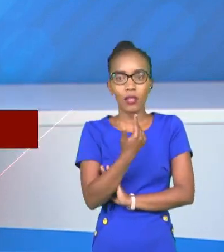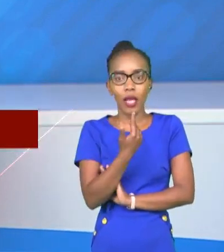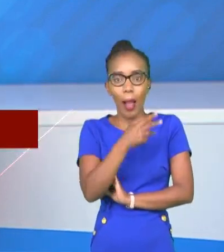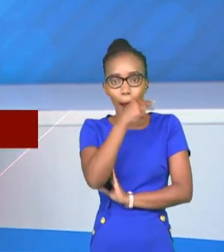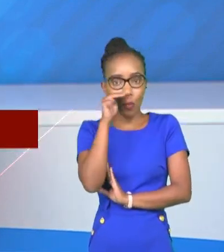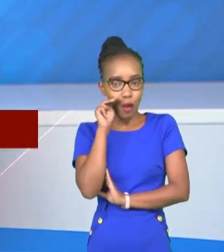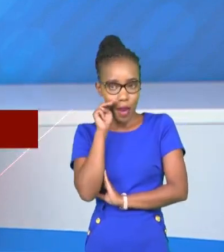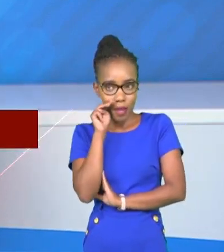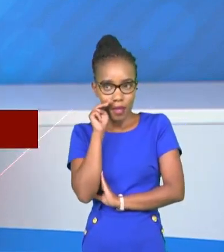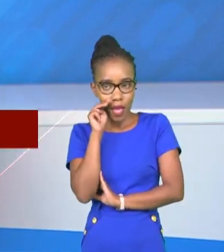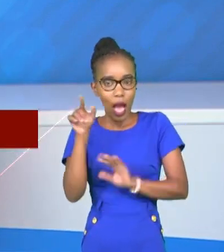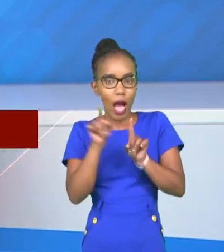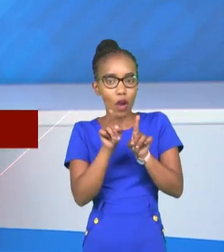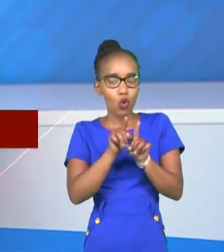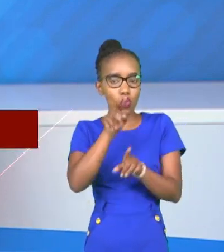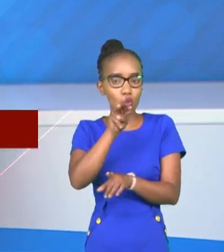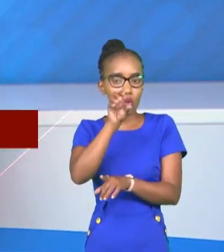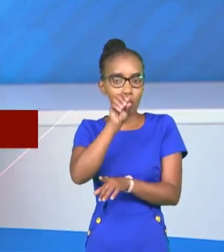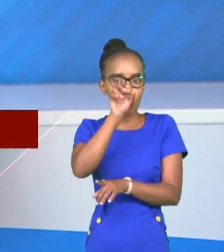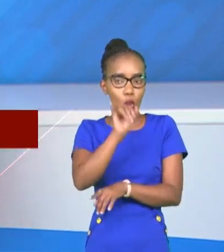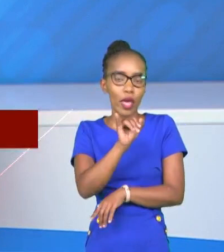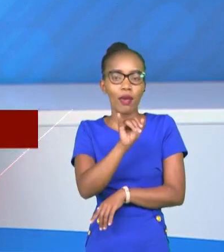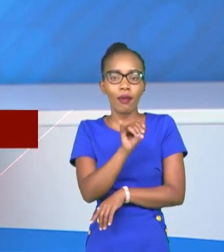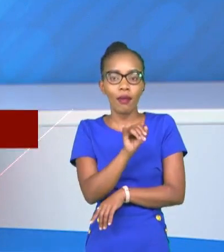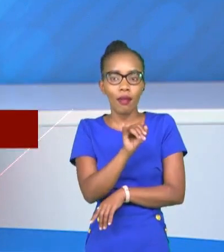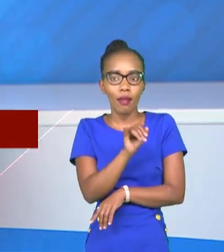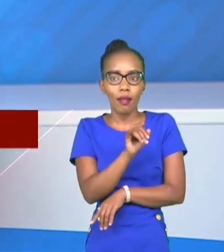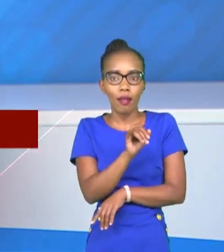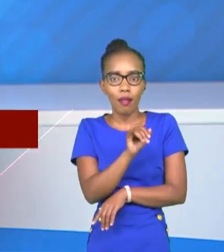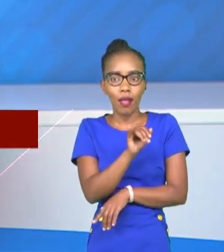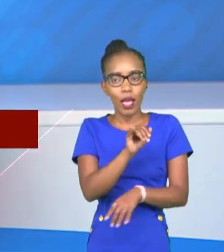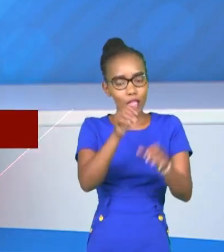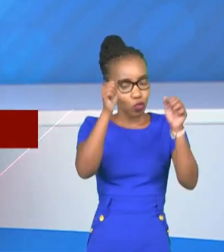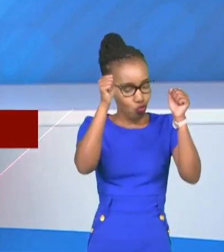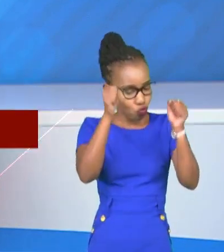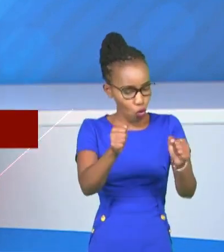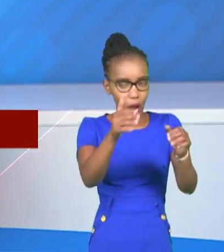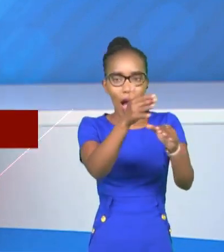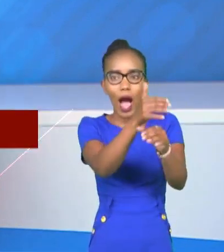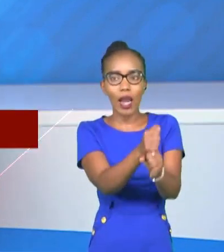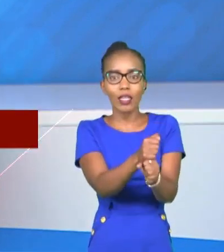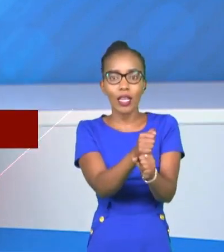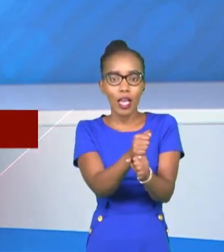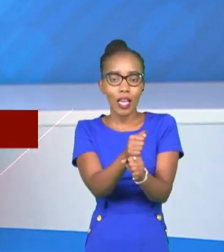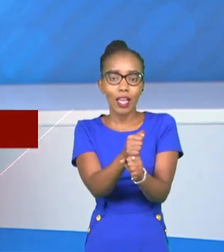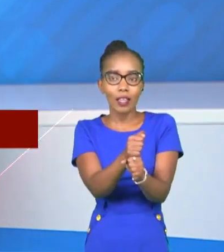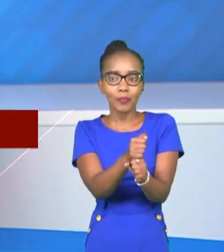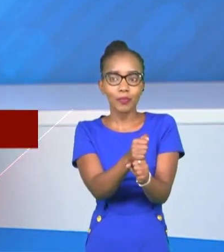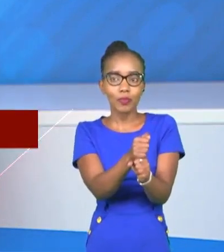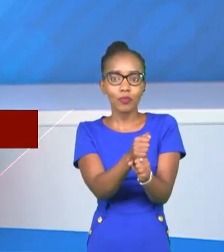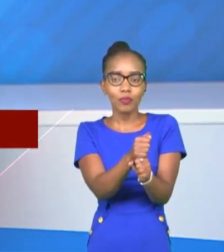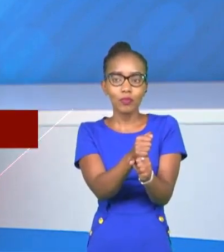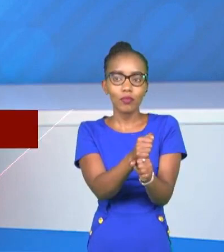Musalia Mudavadi, and Gideon Moi, that is a strong alliance. And for your information, we'll go